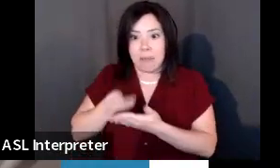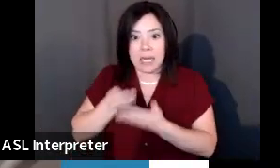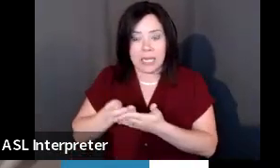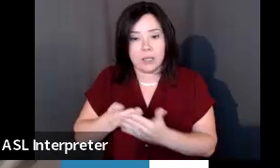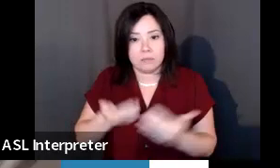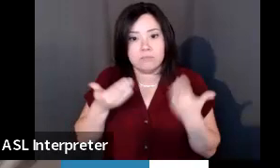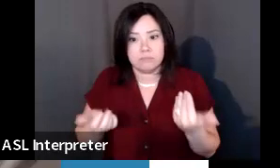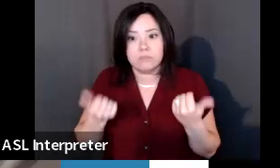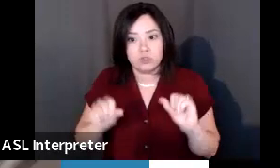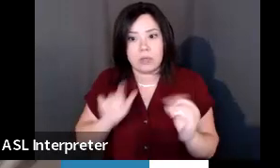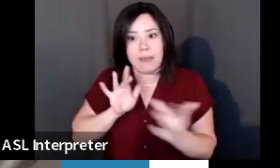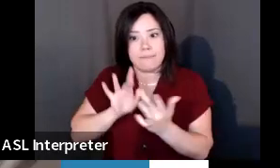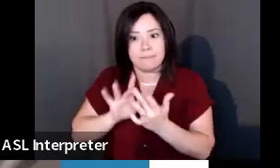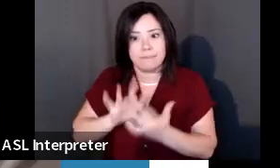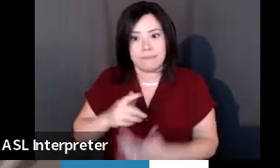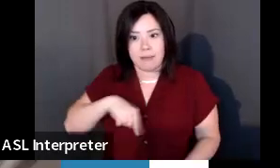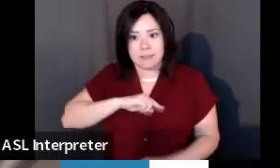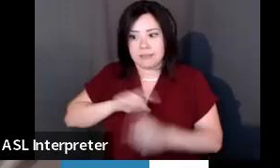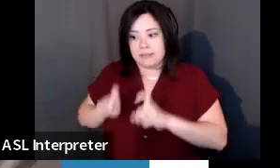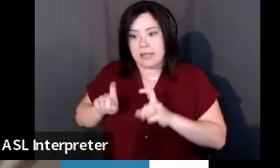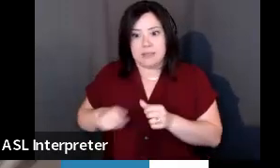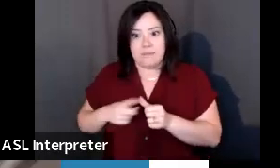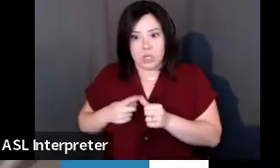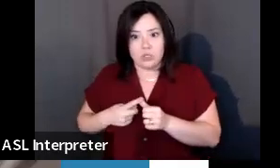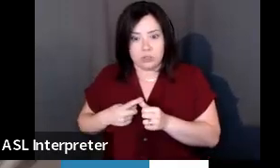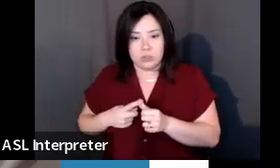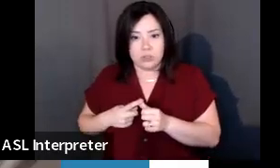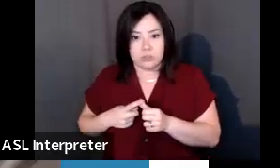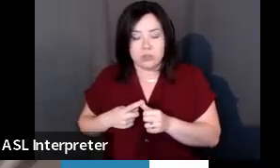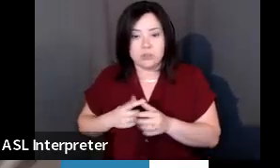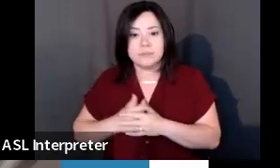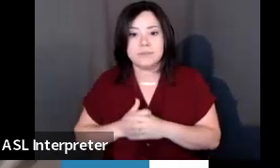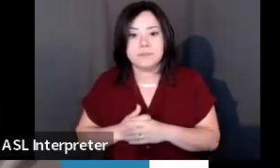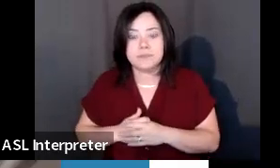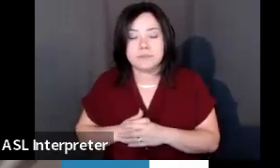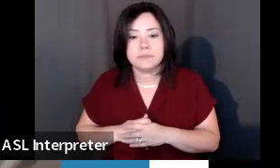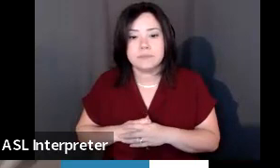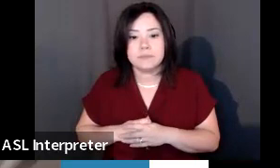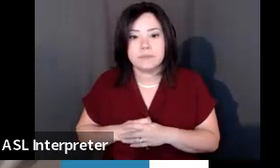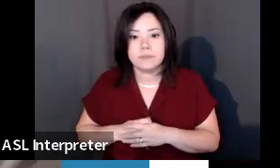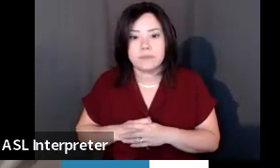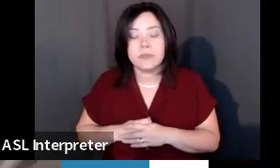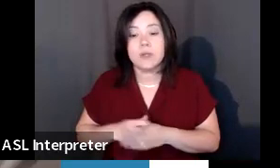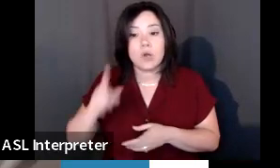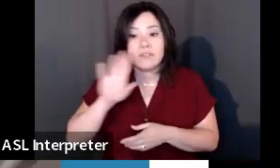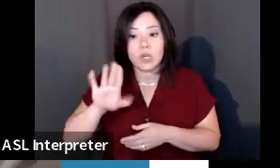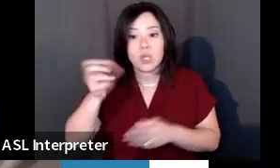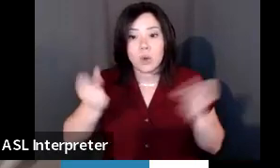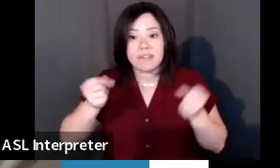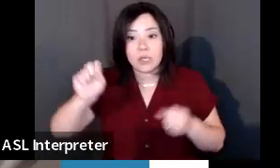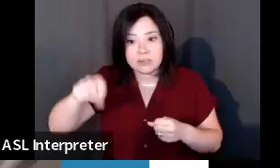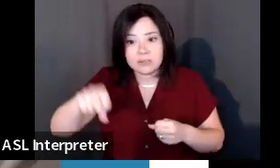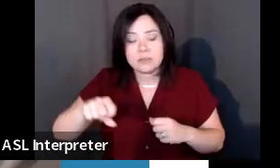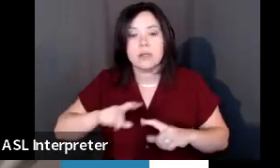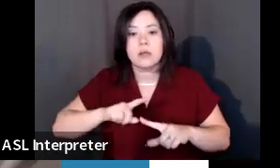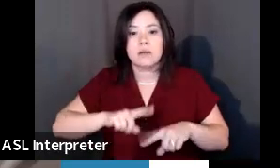encourage folks to reach out and try out the swivel seat, but not only in vehicles, but thinking of